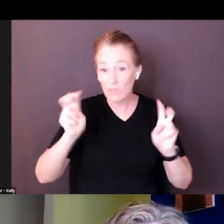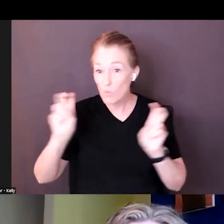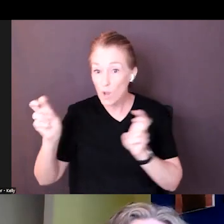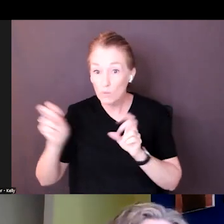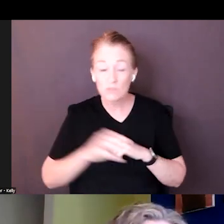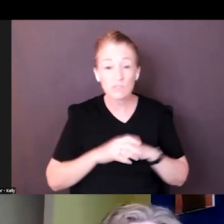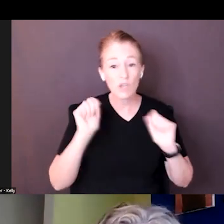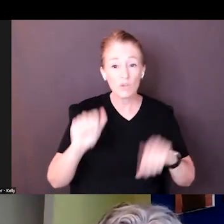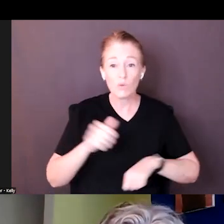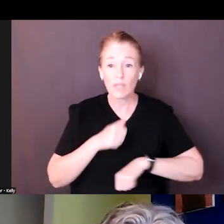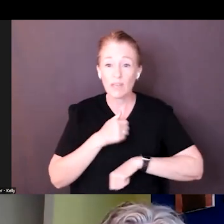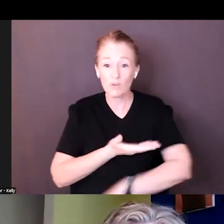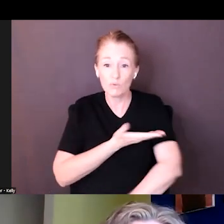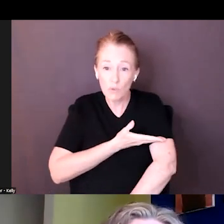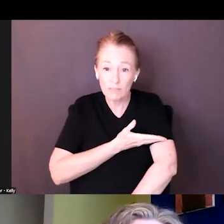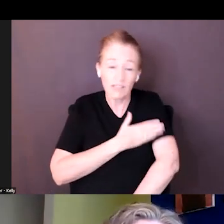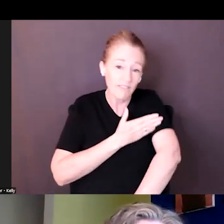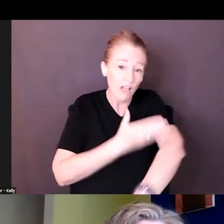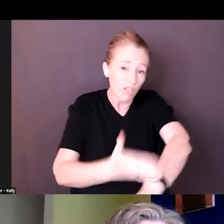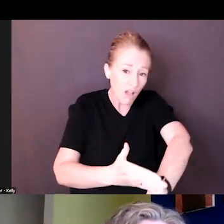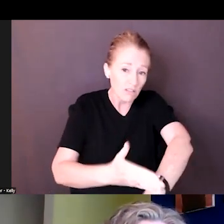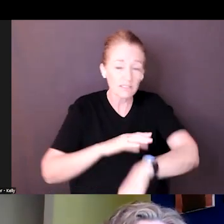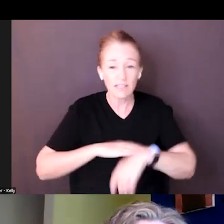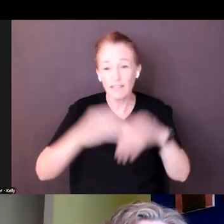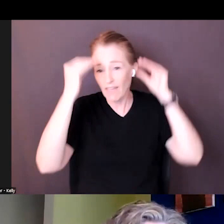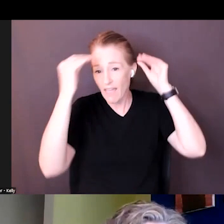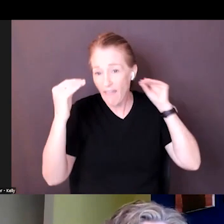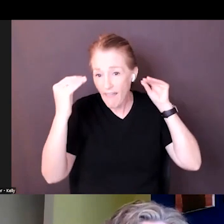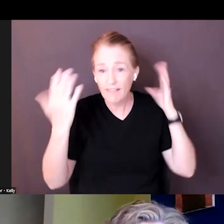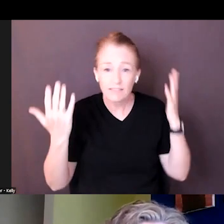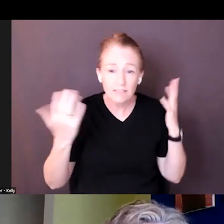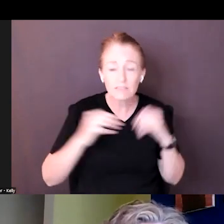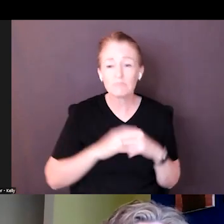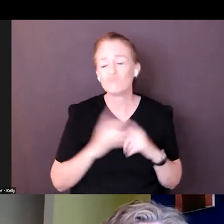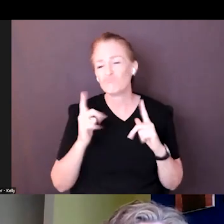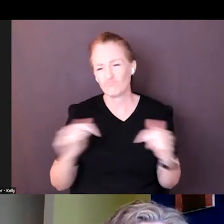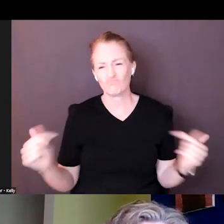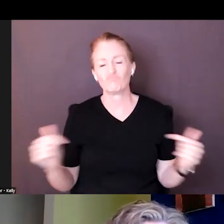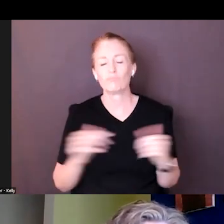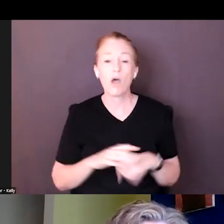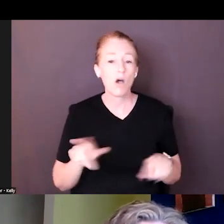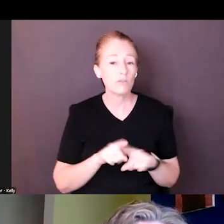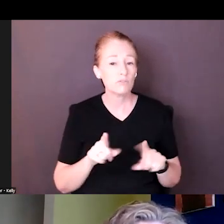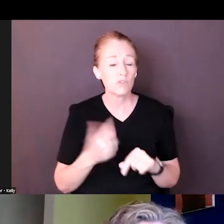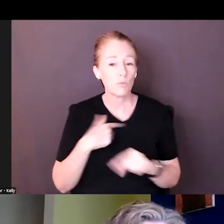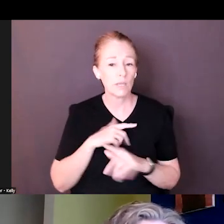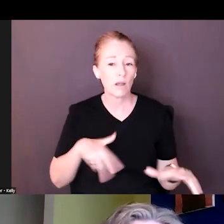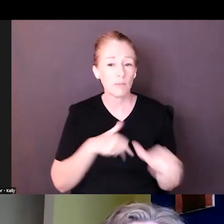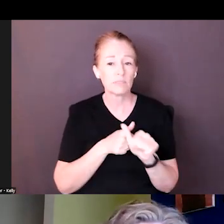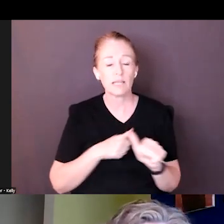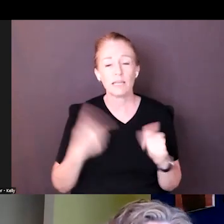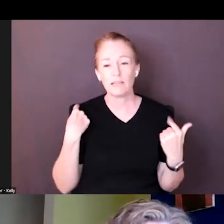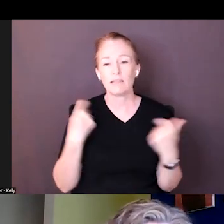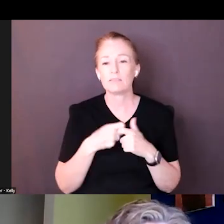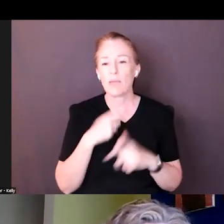short sleeve, you can choose your logo. They're also updating the Spanish versions and adding